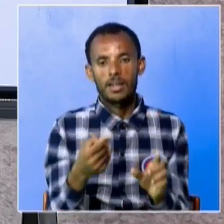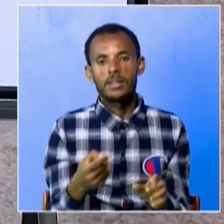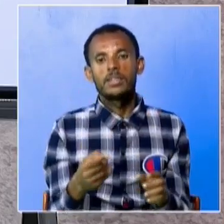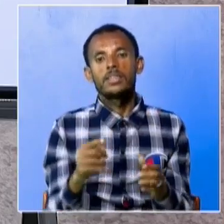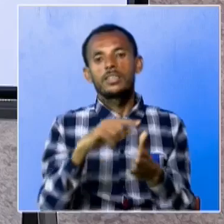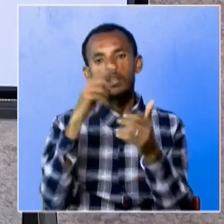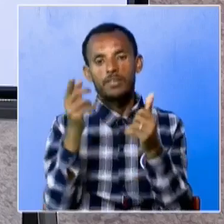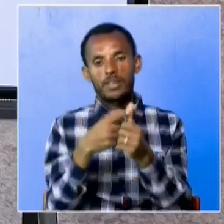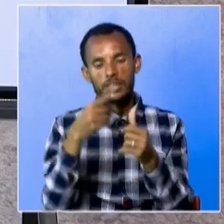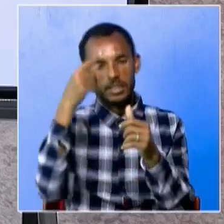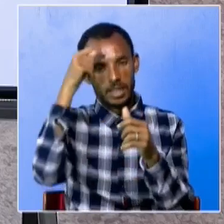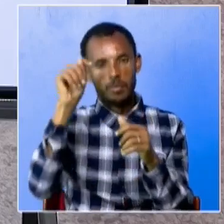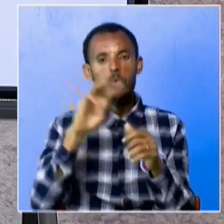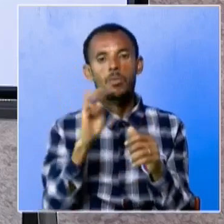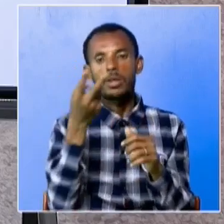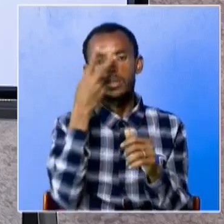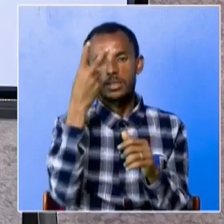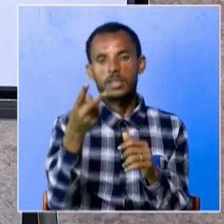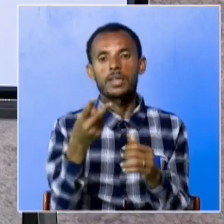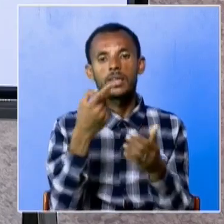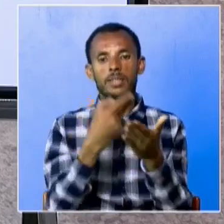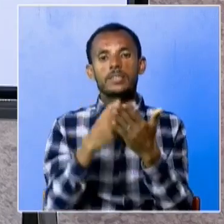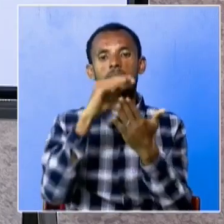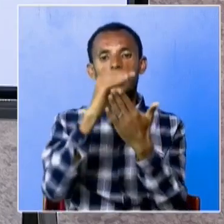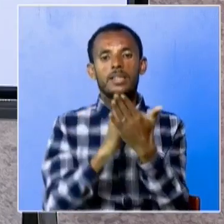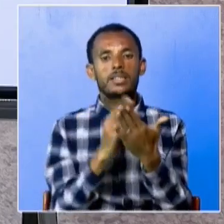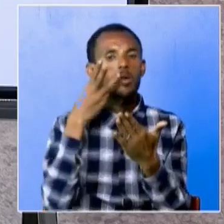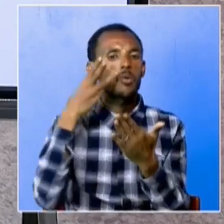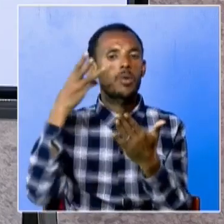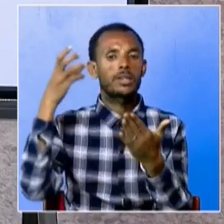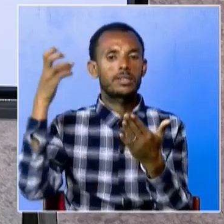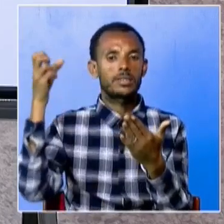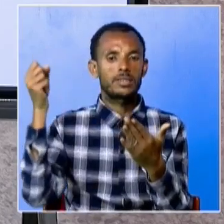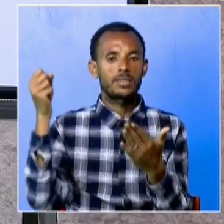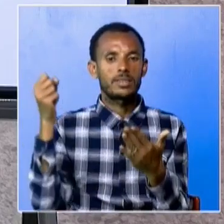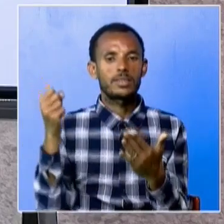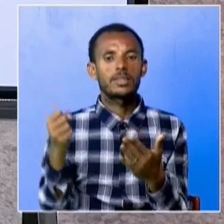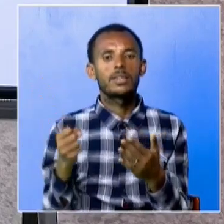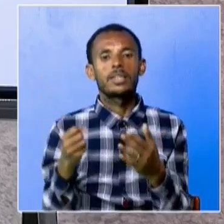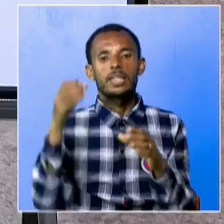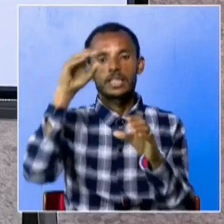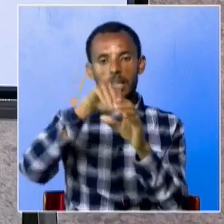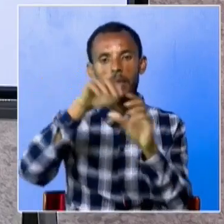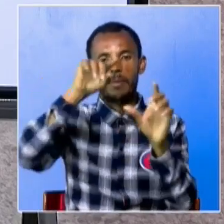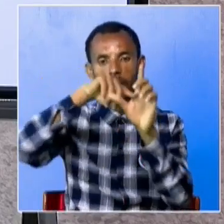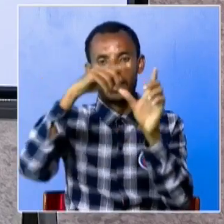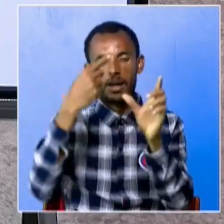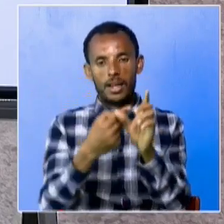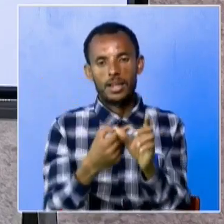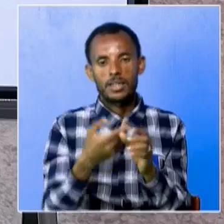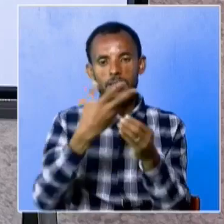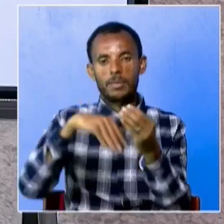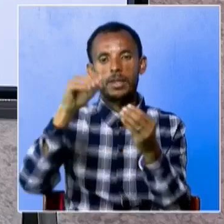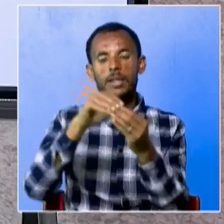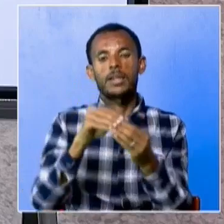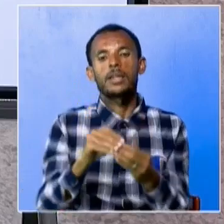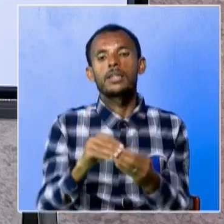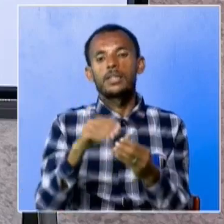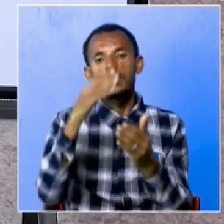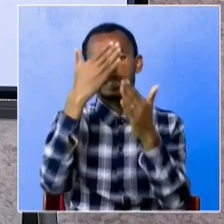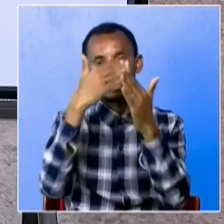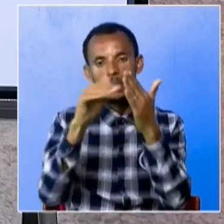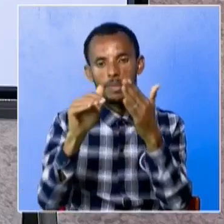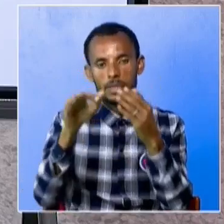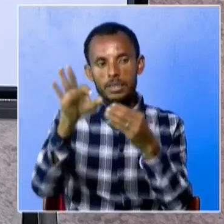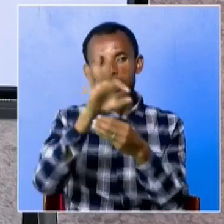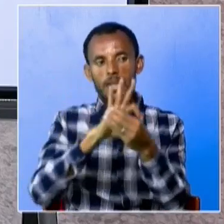The first theorem that we have seen in this lesson was an inscribed angle subtended by a semicircle